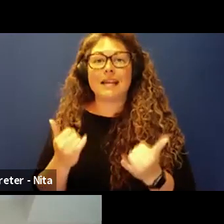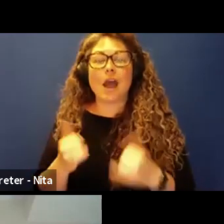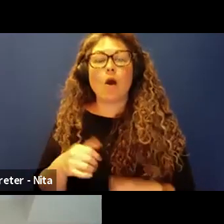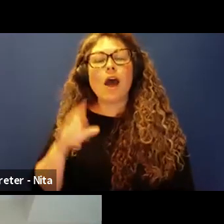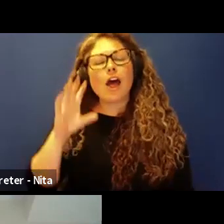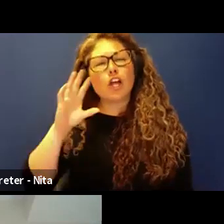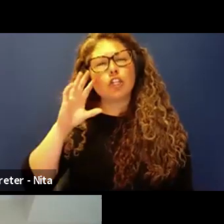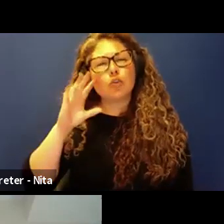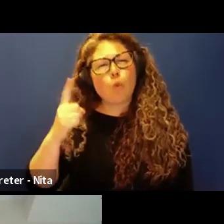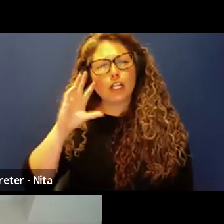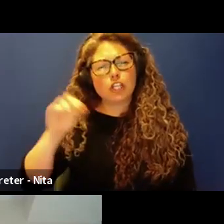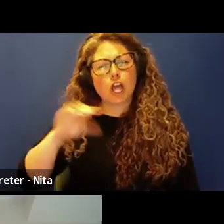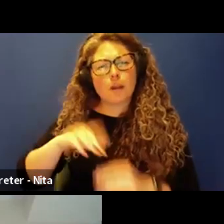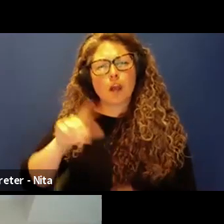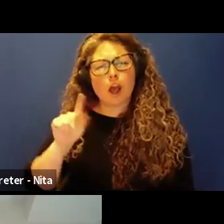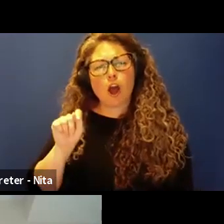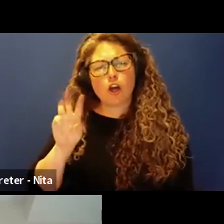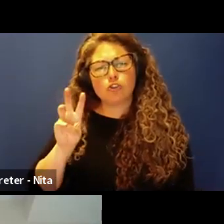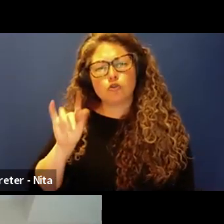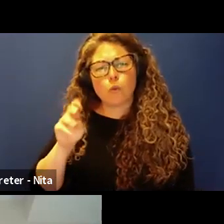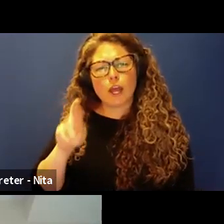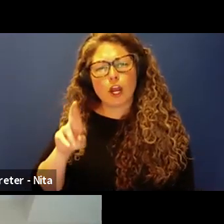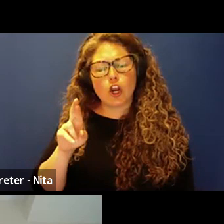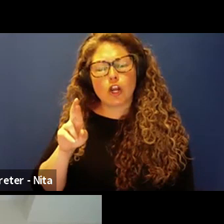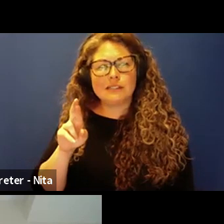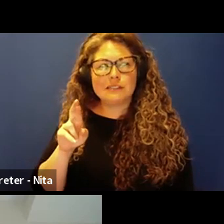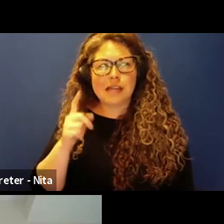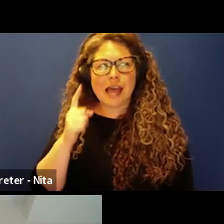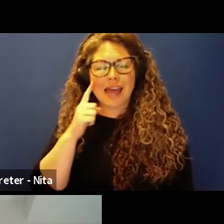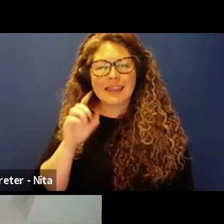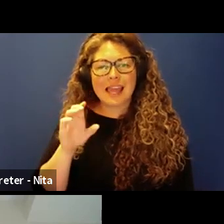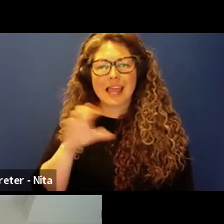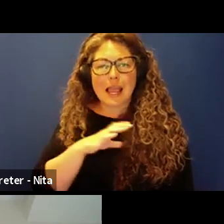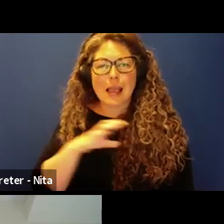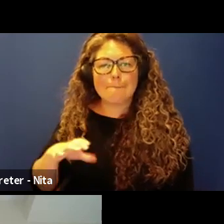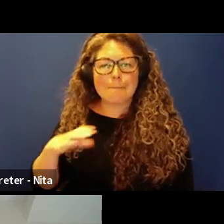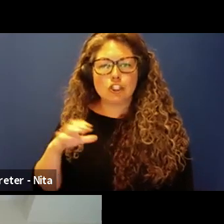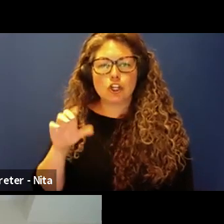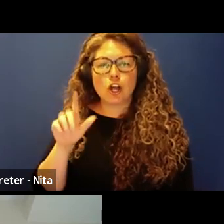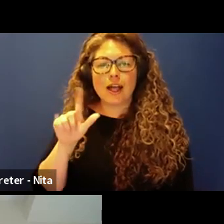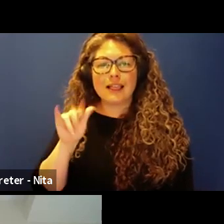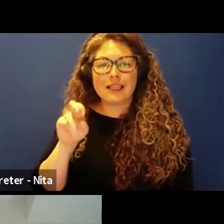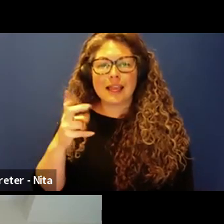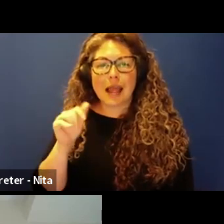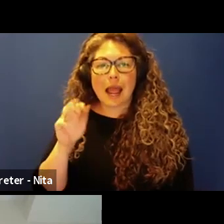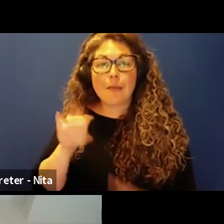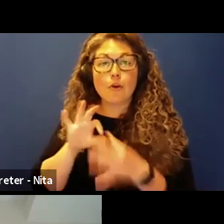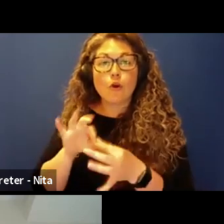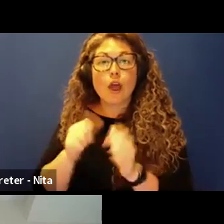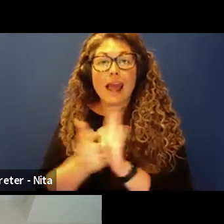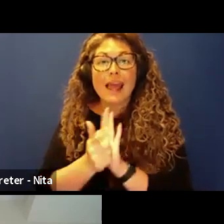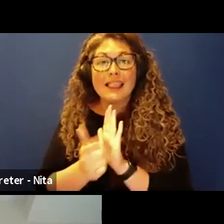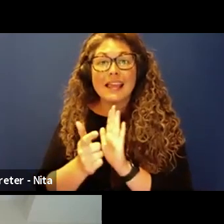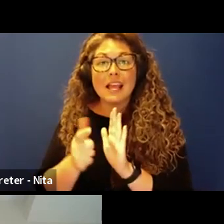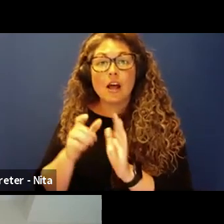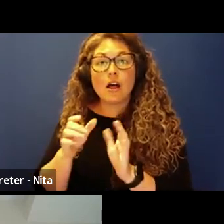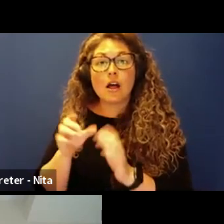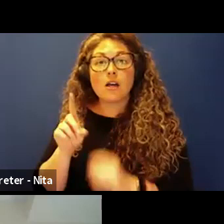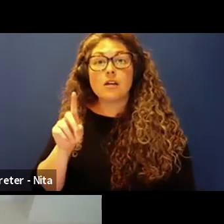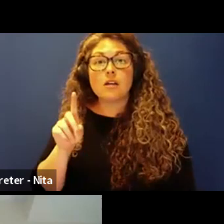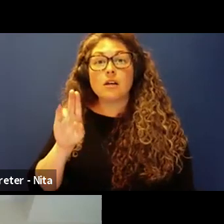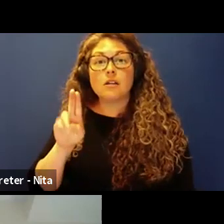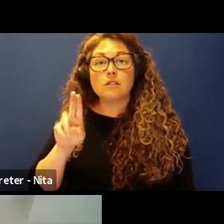mentioned, I want to say Commissioner Linehan was involved with it regarding the illegal dumping on Corcoran